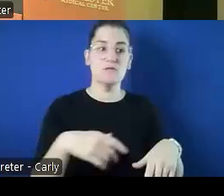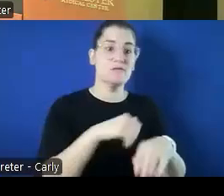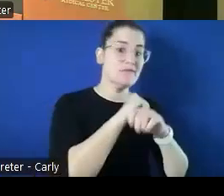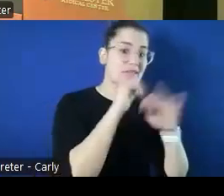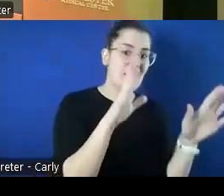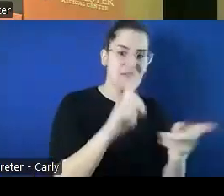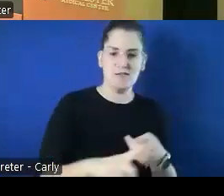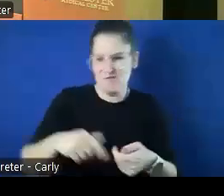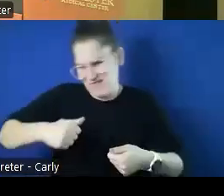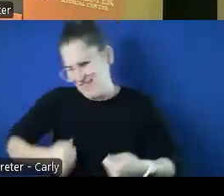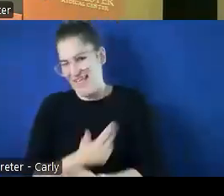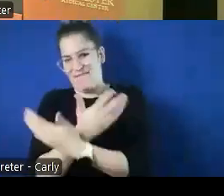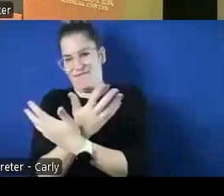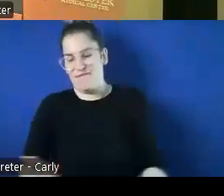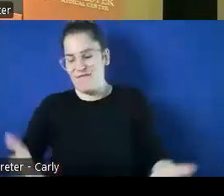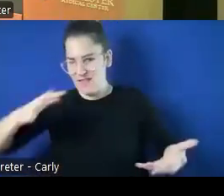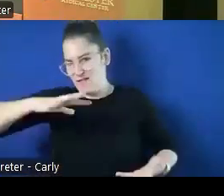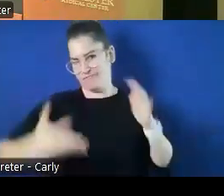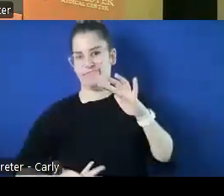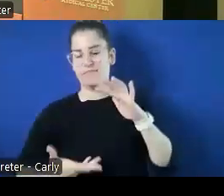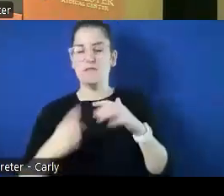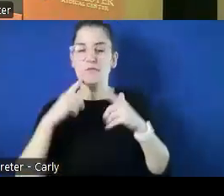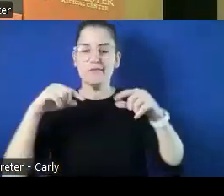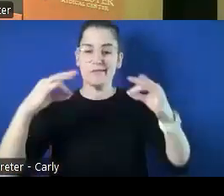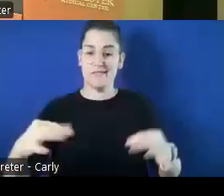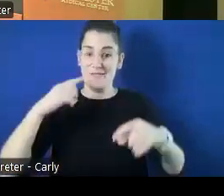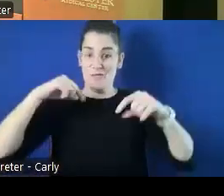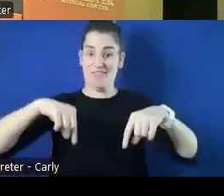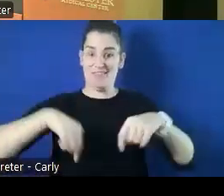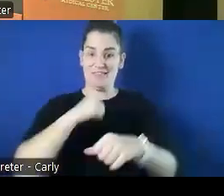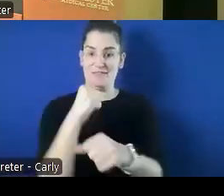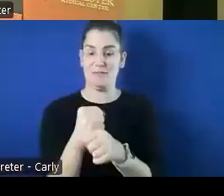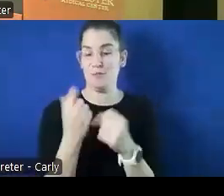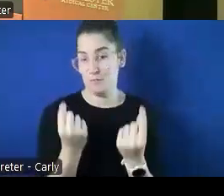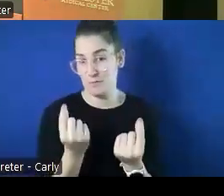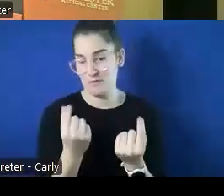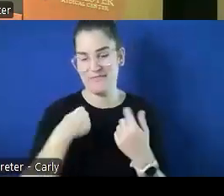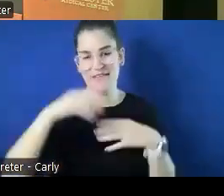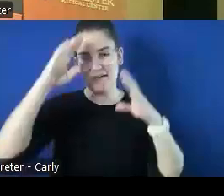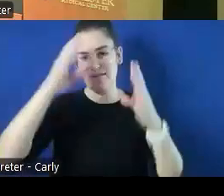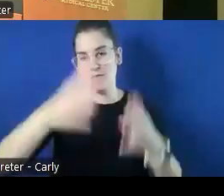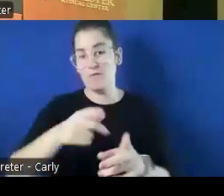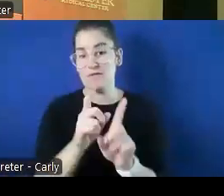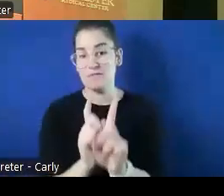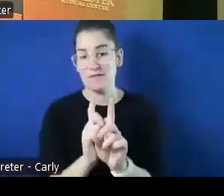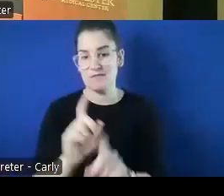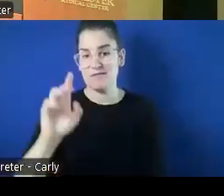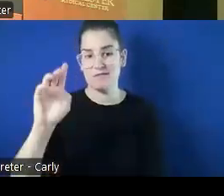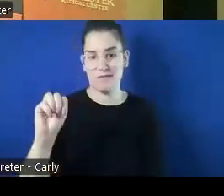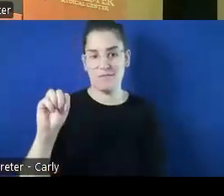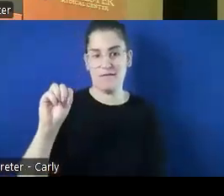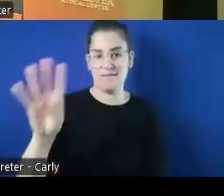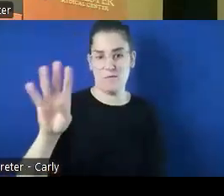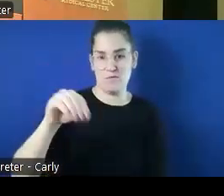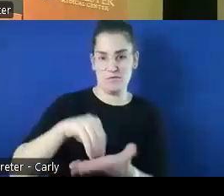So instead, we decided for this coming academic year to really focus on mentorship for M4 students who have